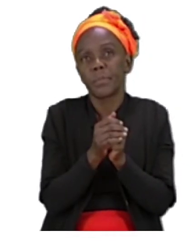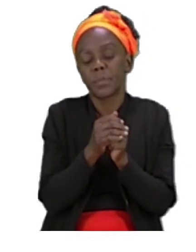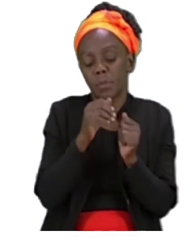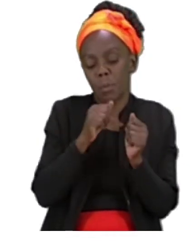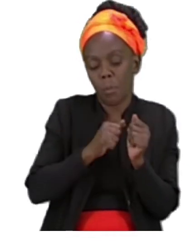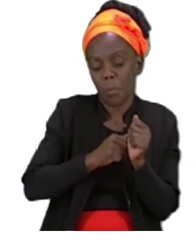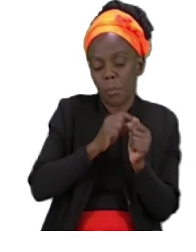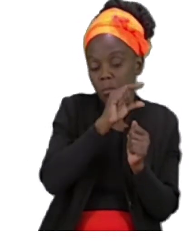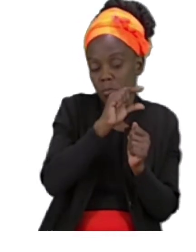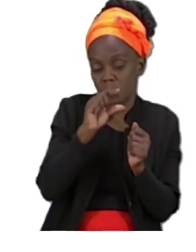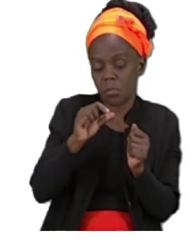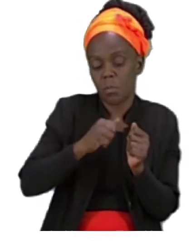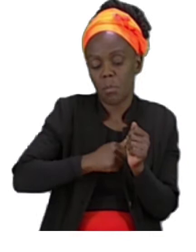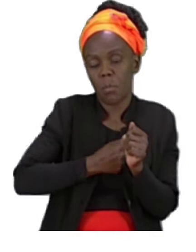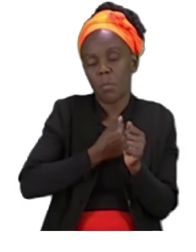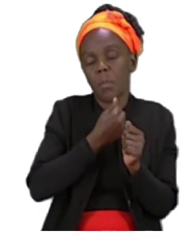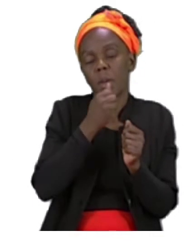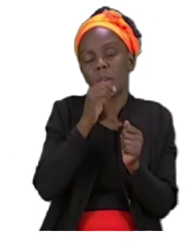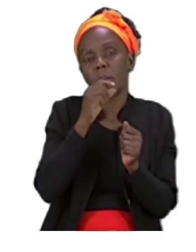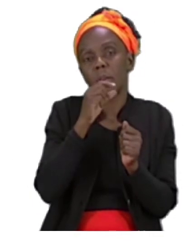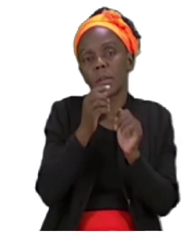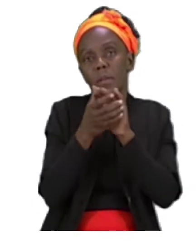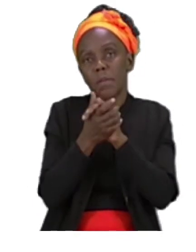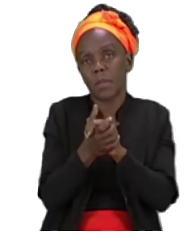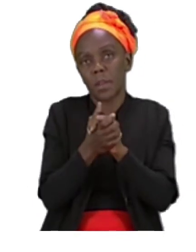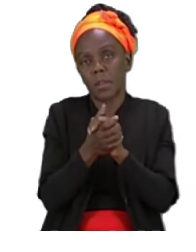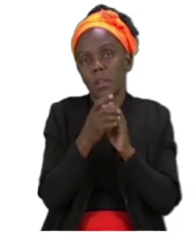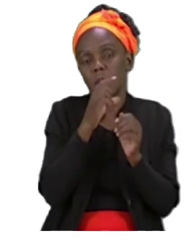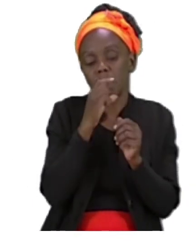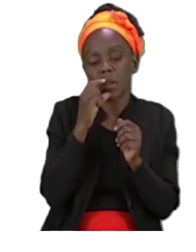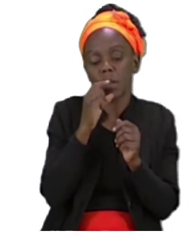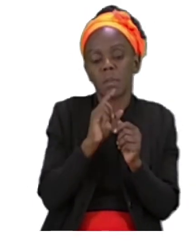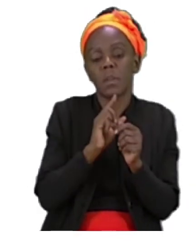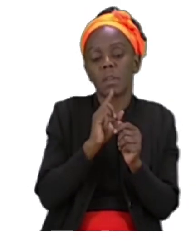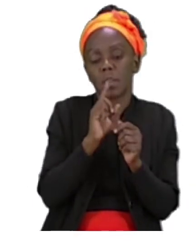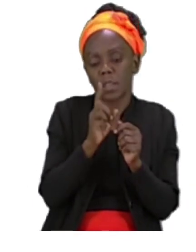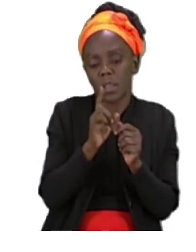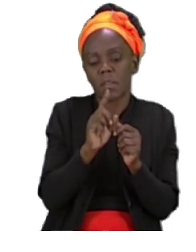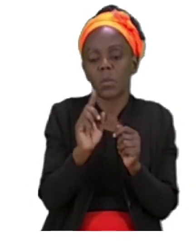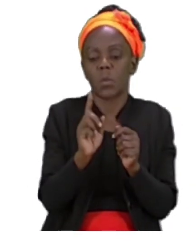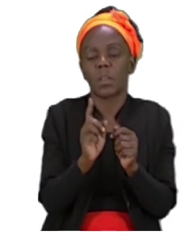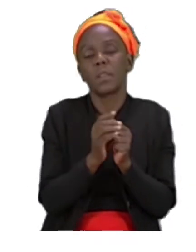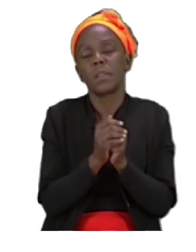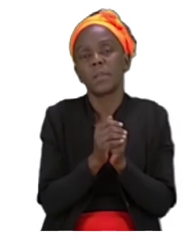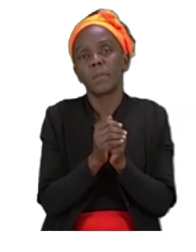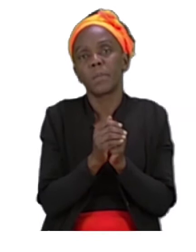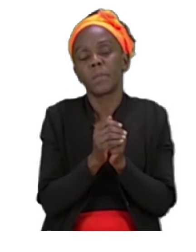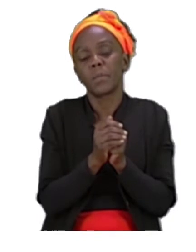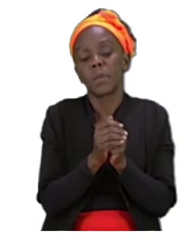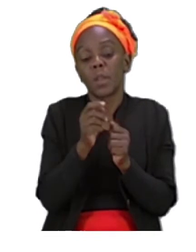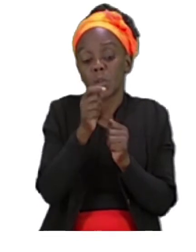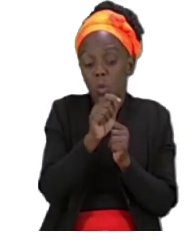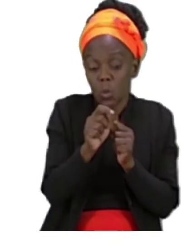My friend's name is, and then you write your friend's name. I want us to first do